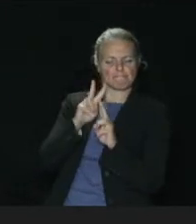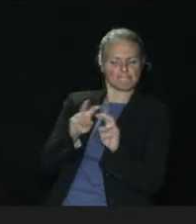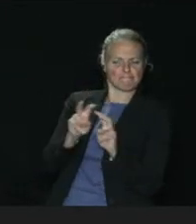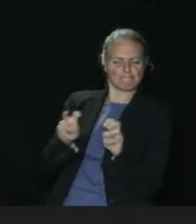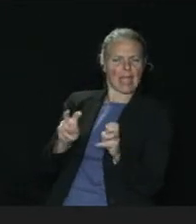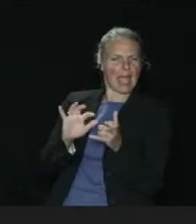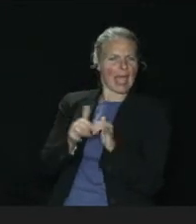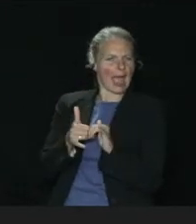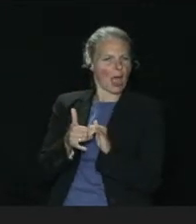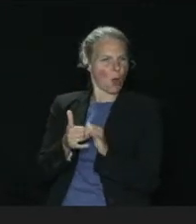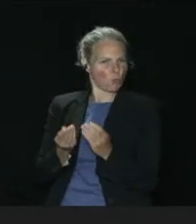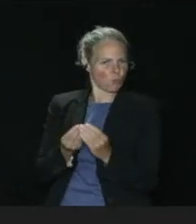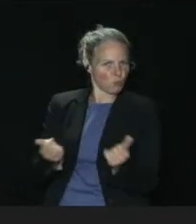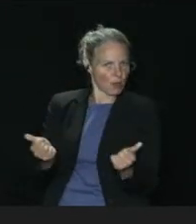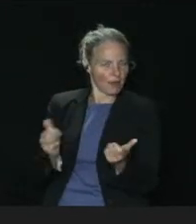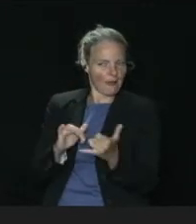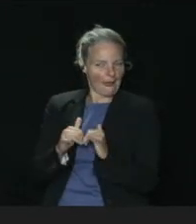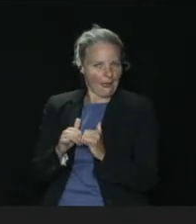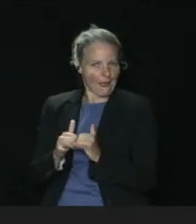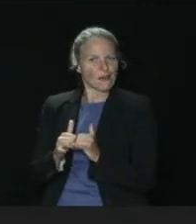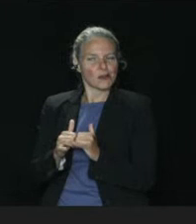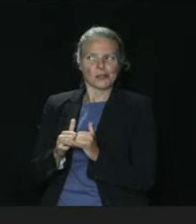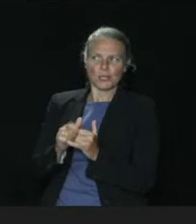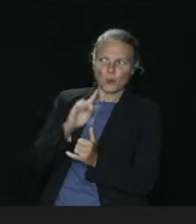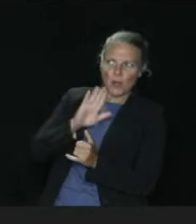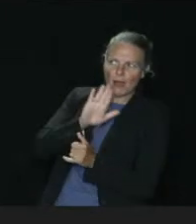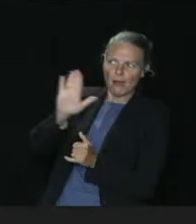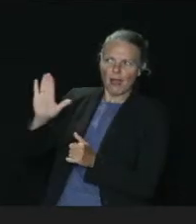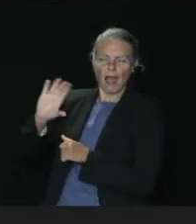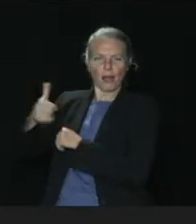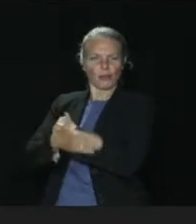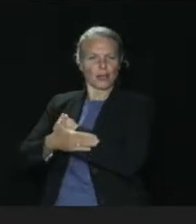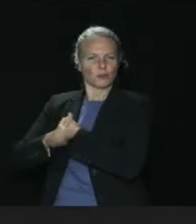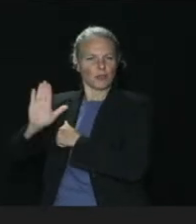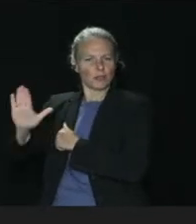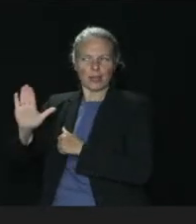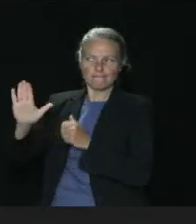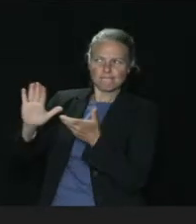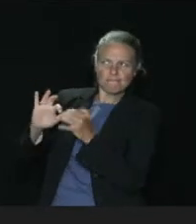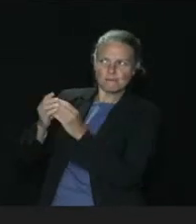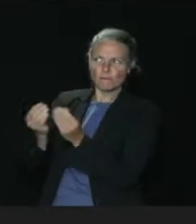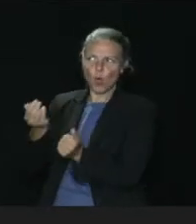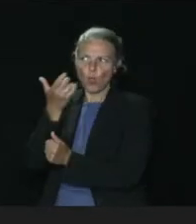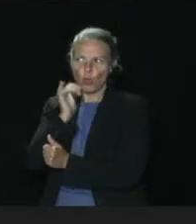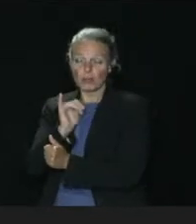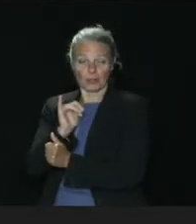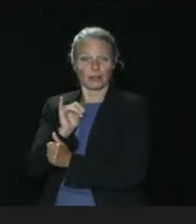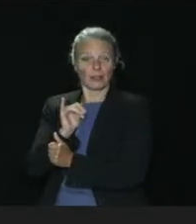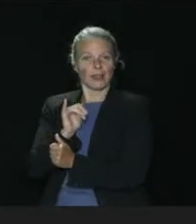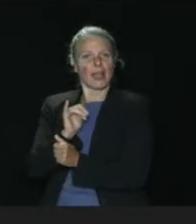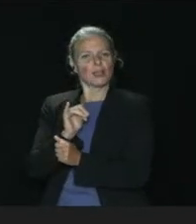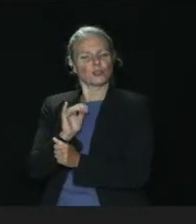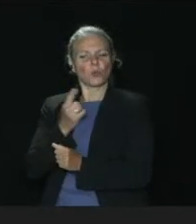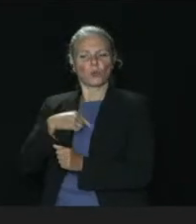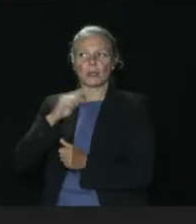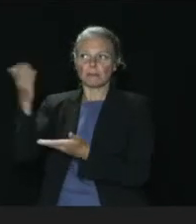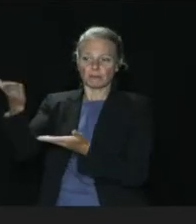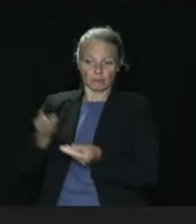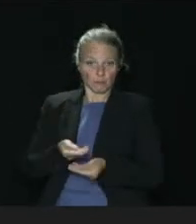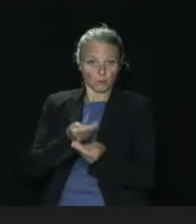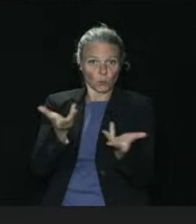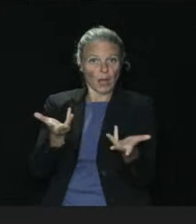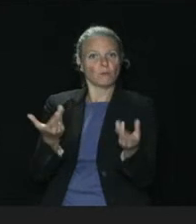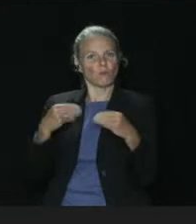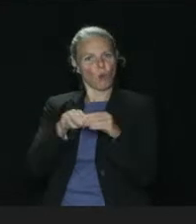obviously collectively looking at how we can address issues of accessibility, but also vaccine hesitancy. So I would say that